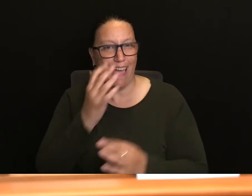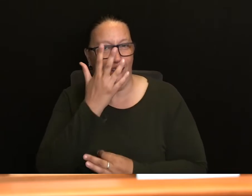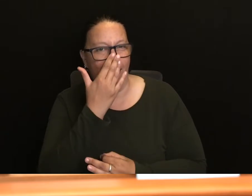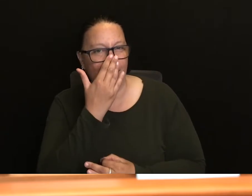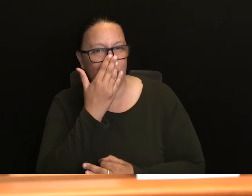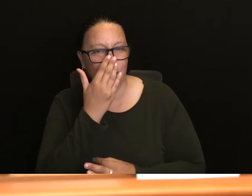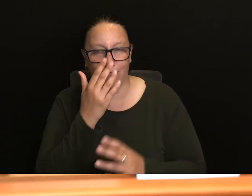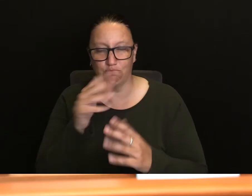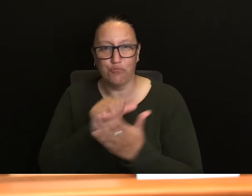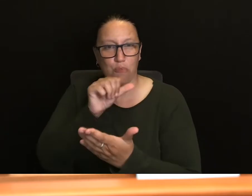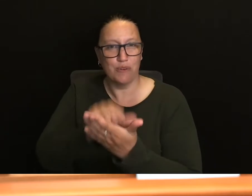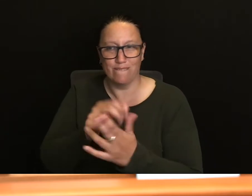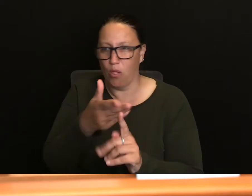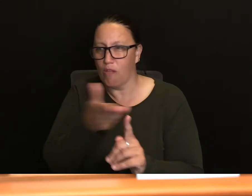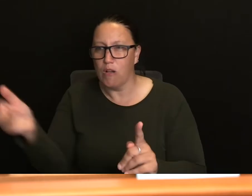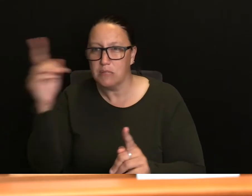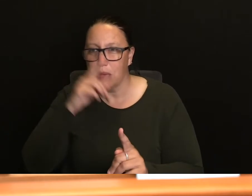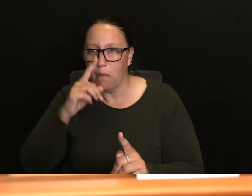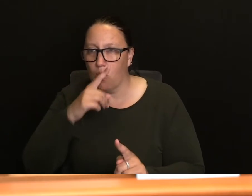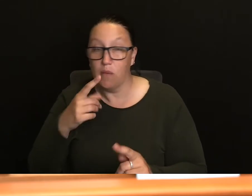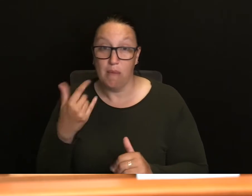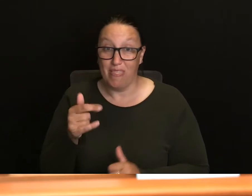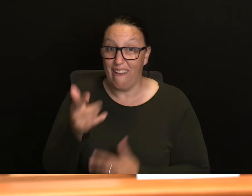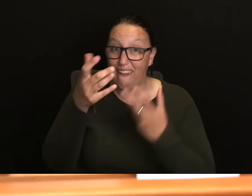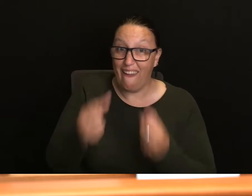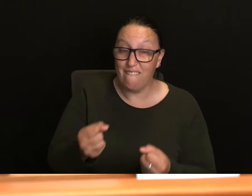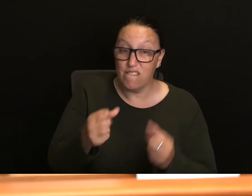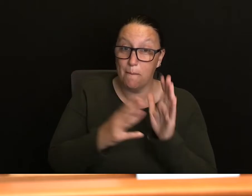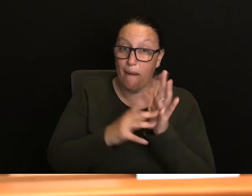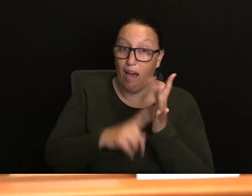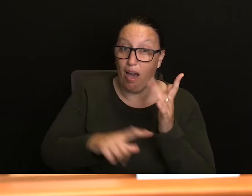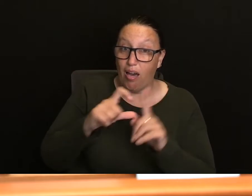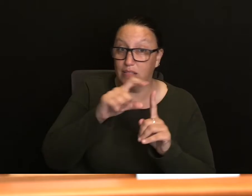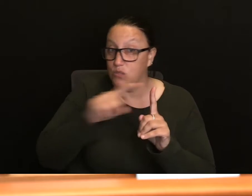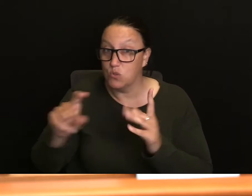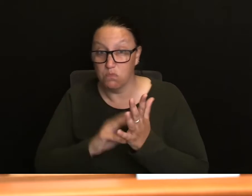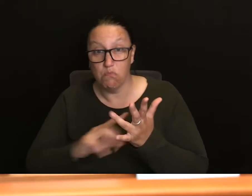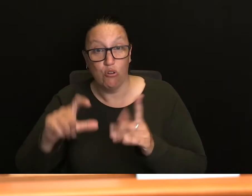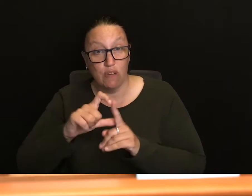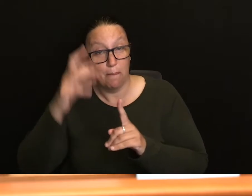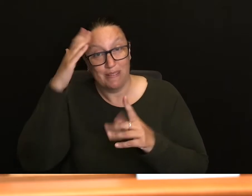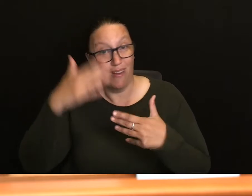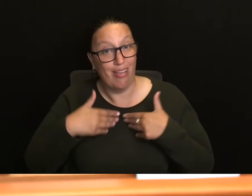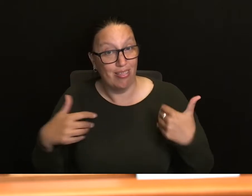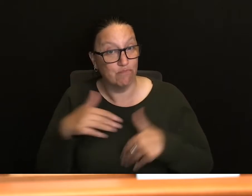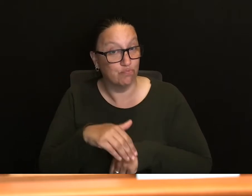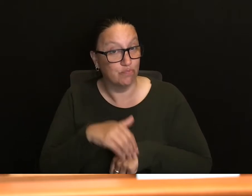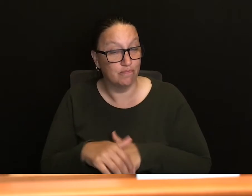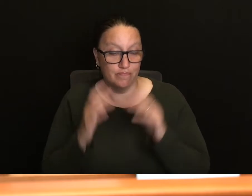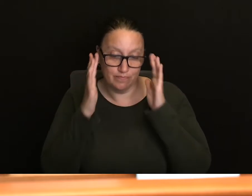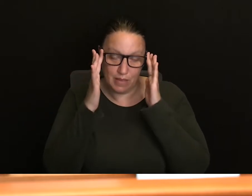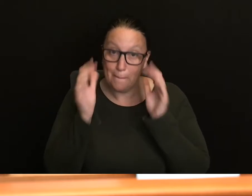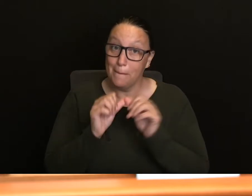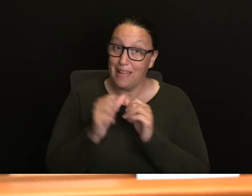and treatment for residents of aged care facilities with or at risk of developing mild to moderate mental health conditions. The Better